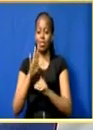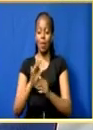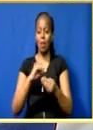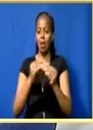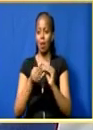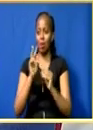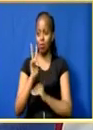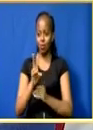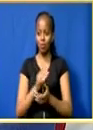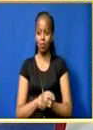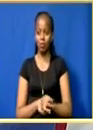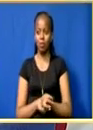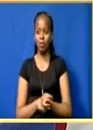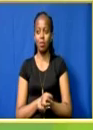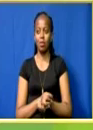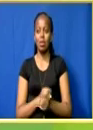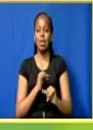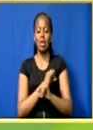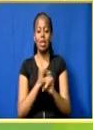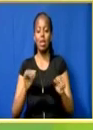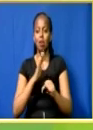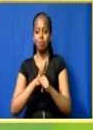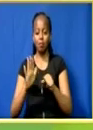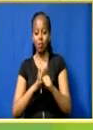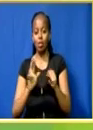two. Uh-huh. Clean the kales